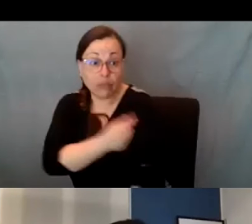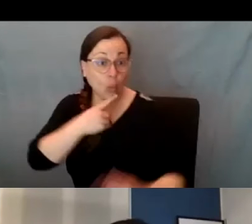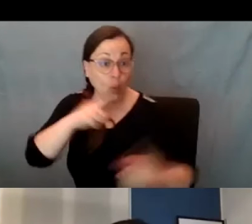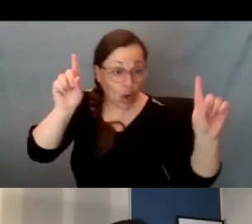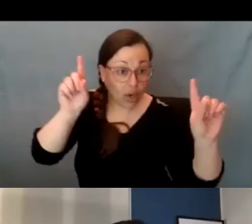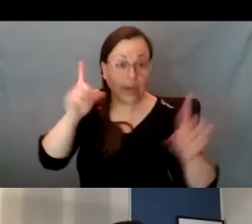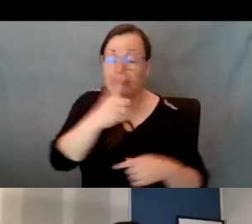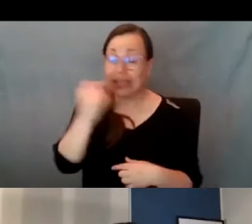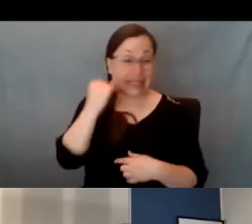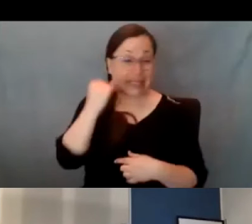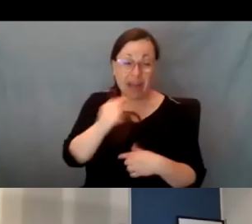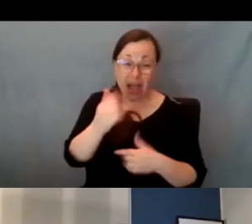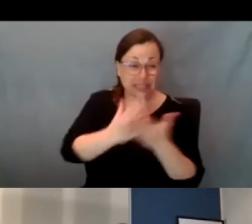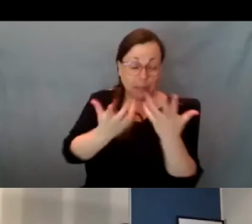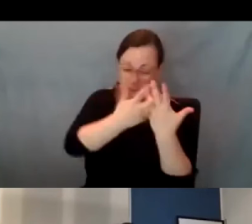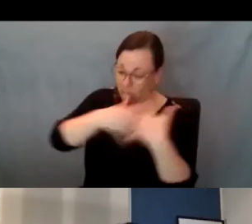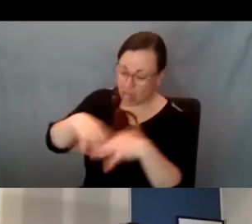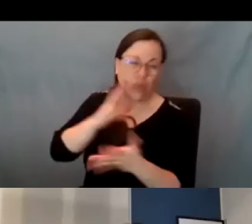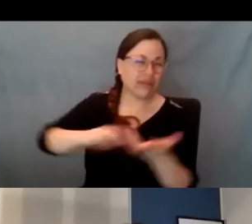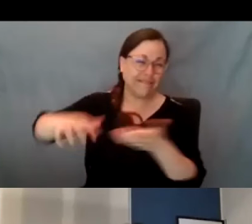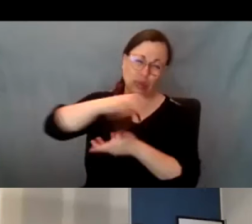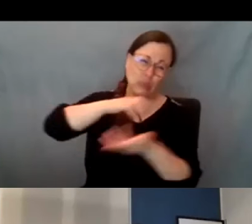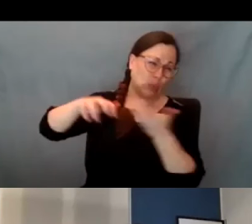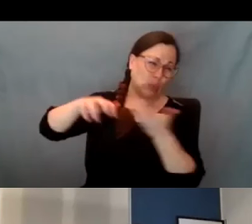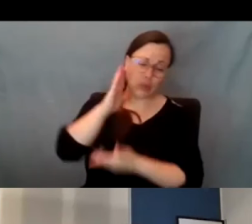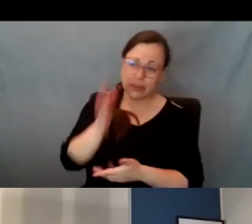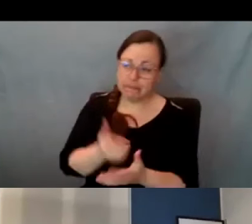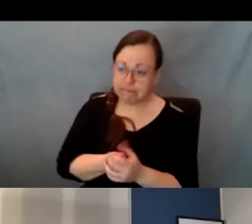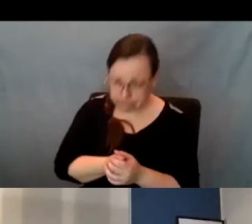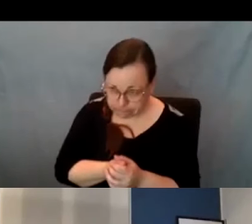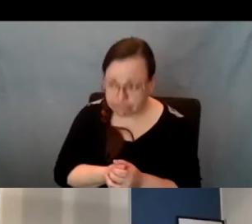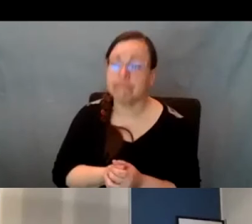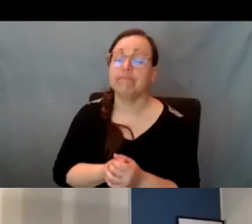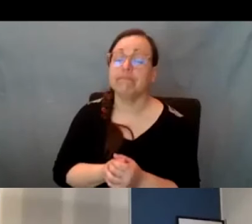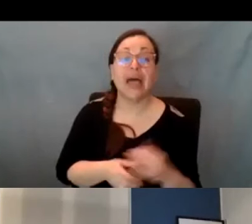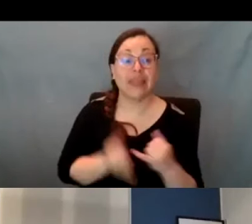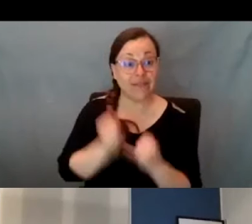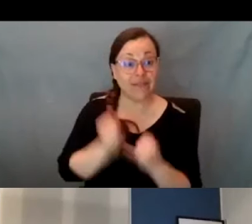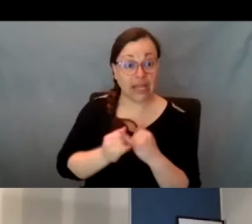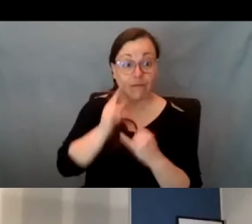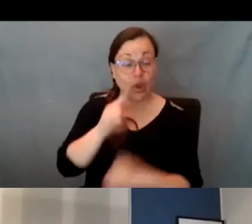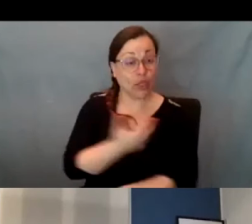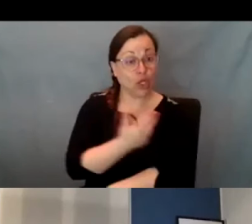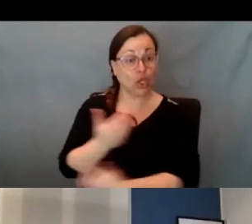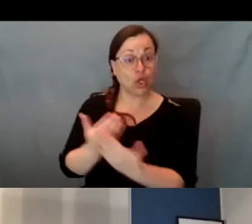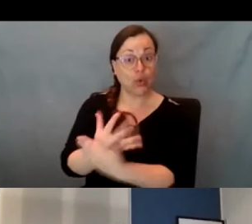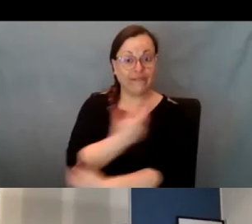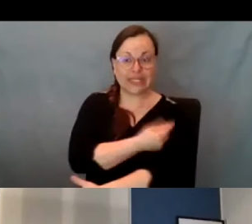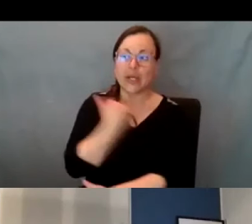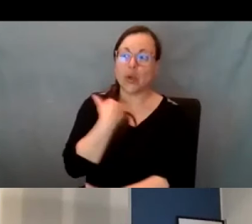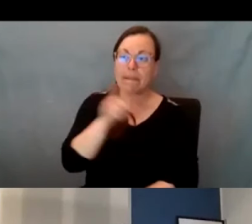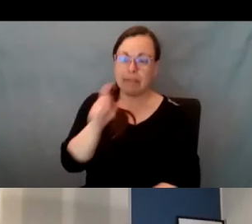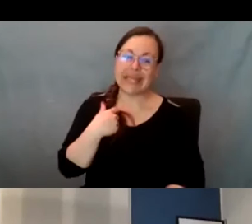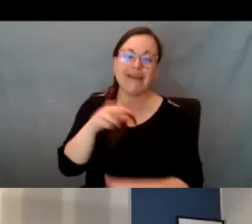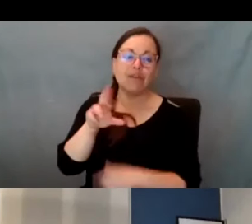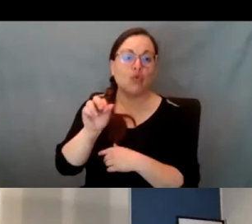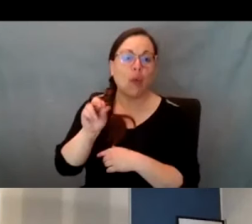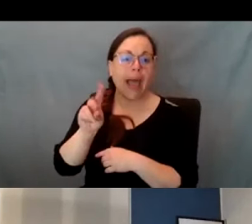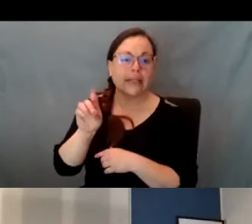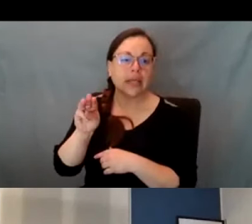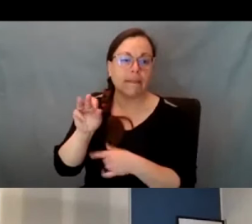be confusion. And then finally, for the new vaccines, we need to do randomized clinical trials. I